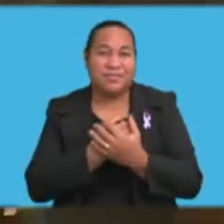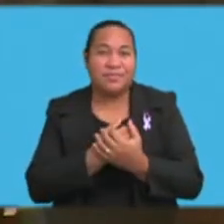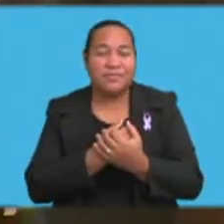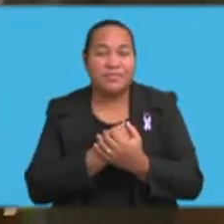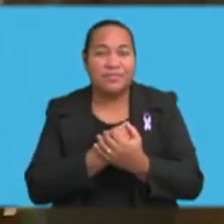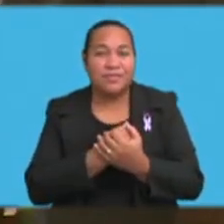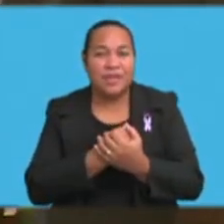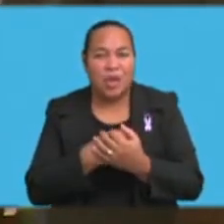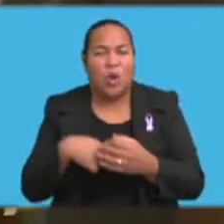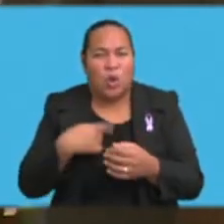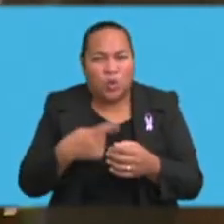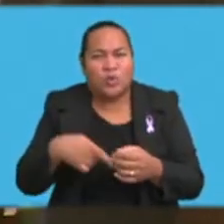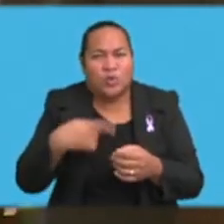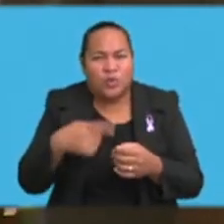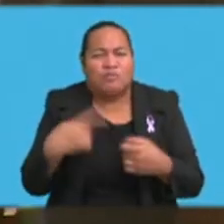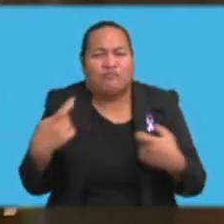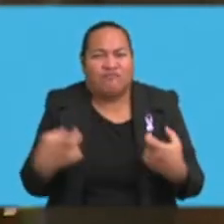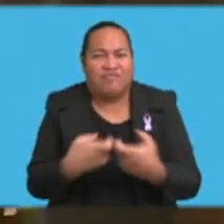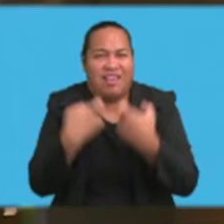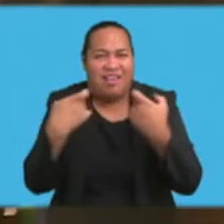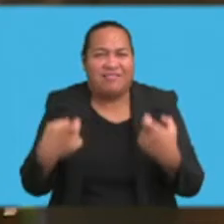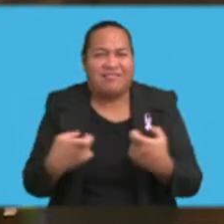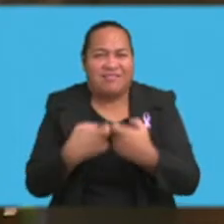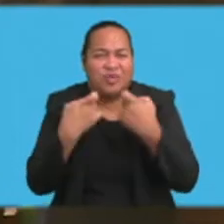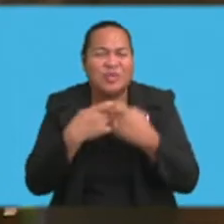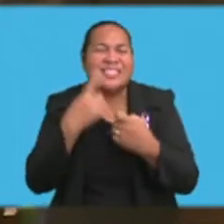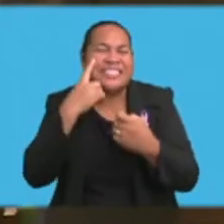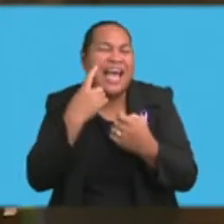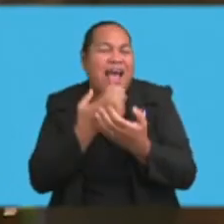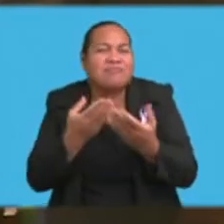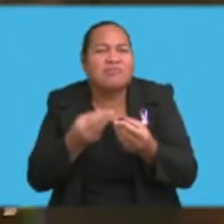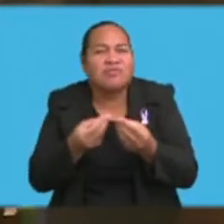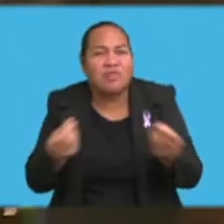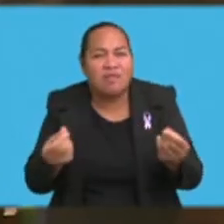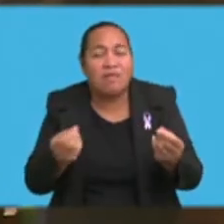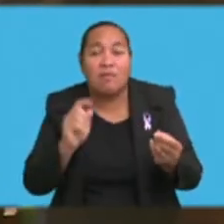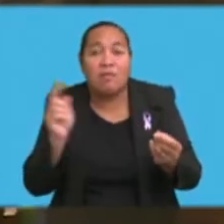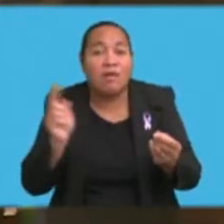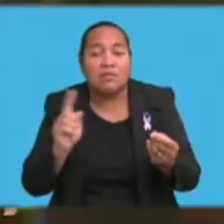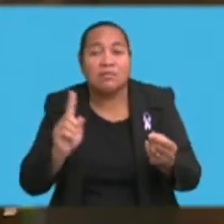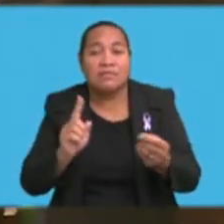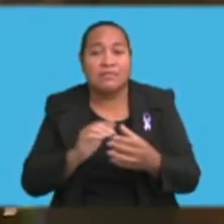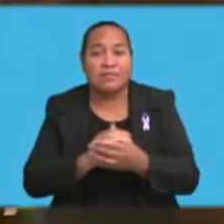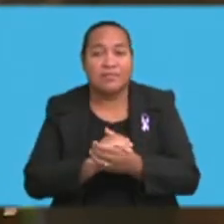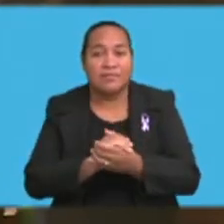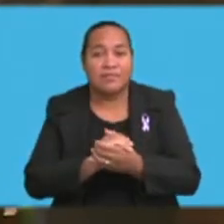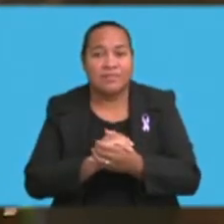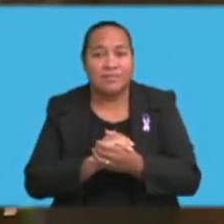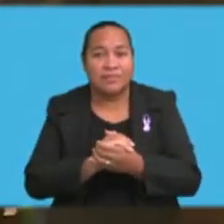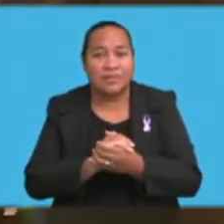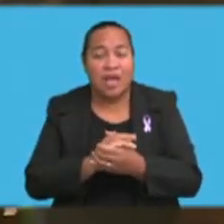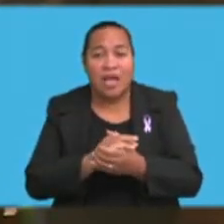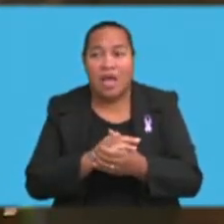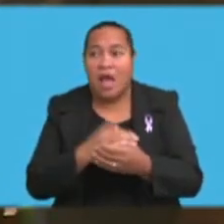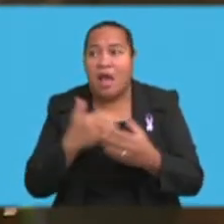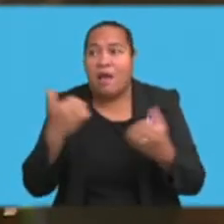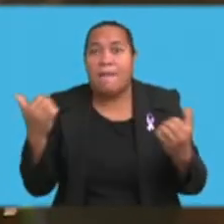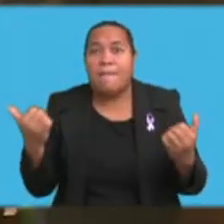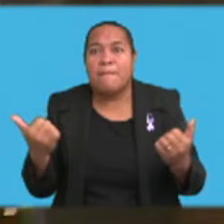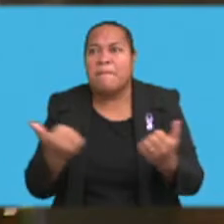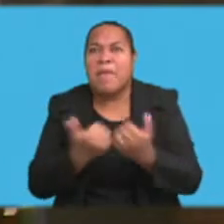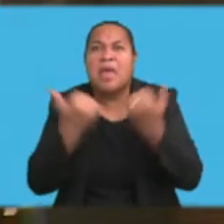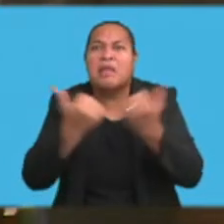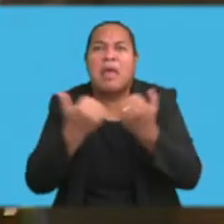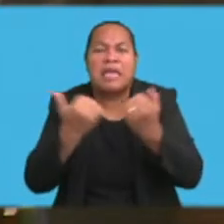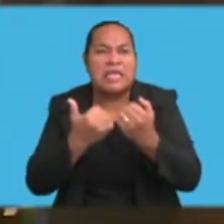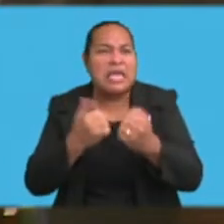that we have constantly faced within the ministry that we are trying to address, is the challenge of high number of late reporting